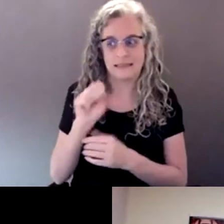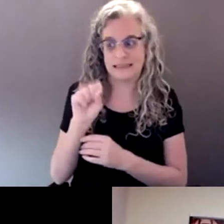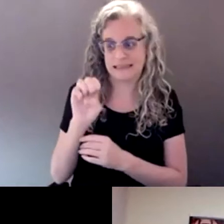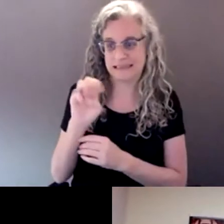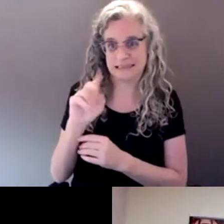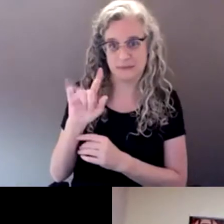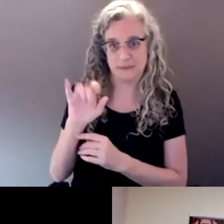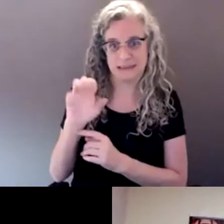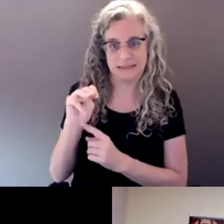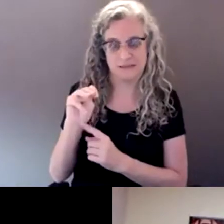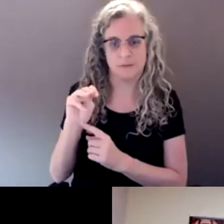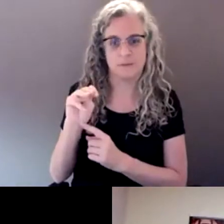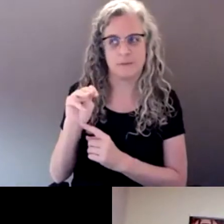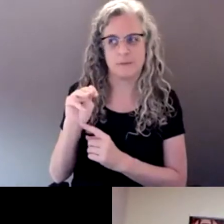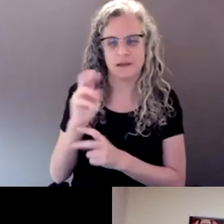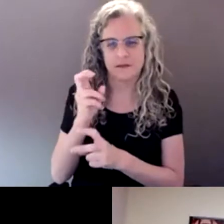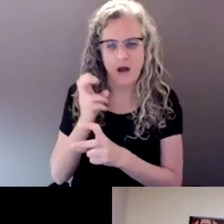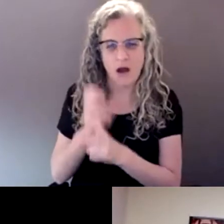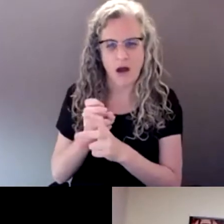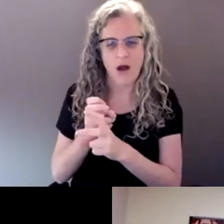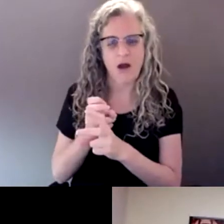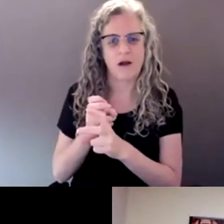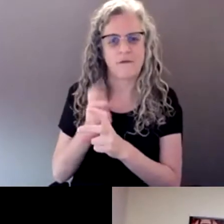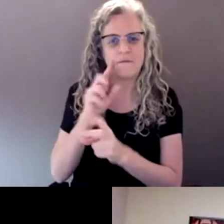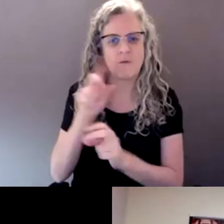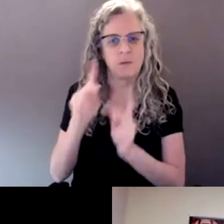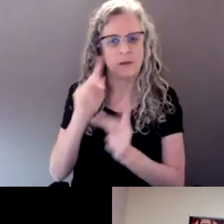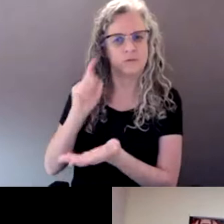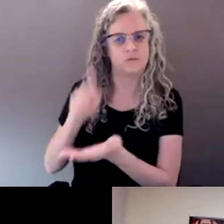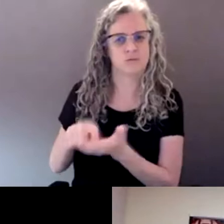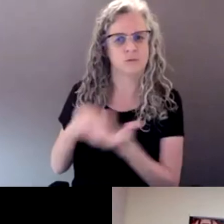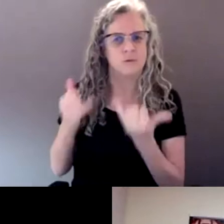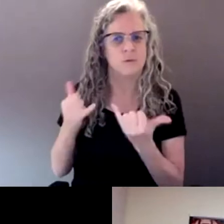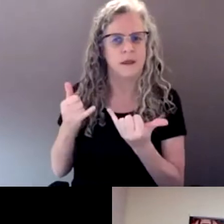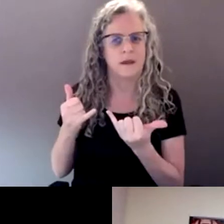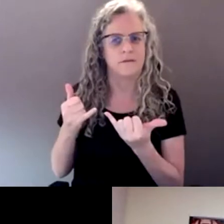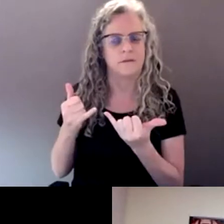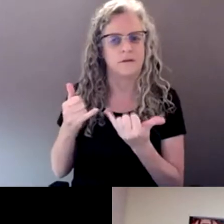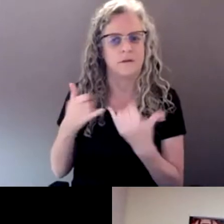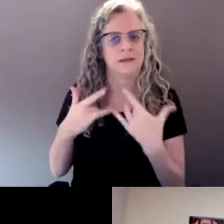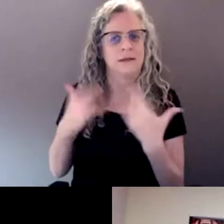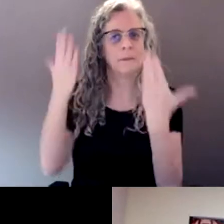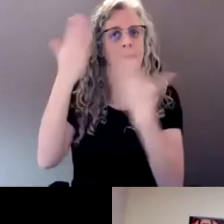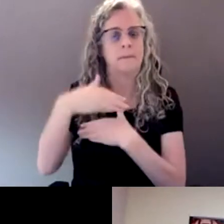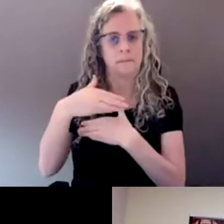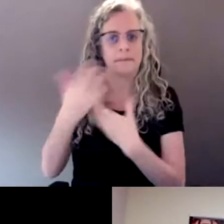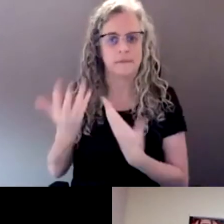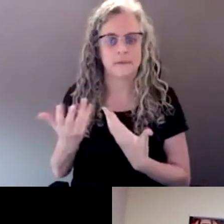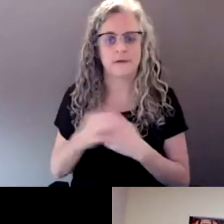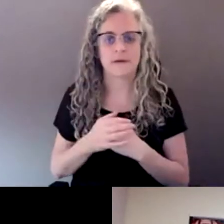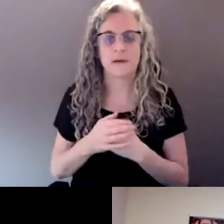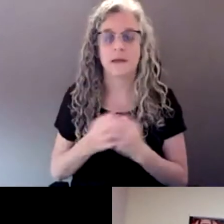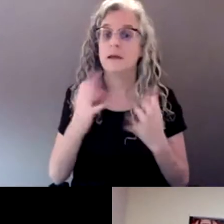to perceive for so many people in the present. You could say, and many people will